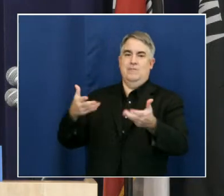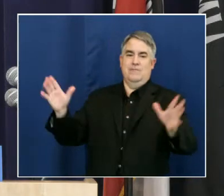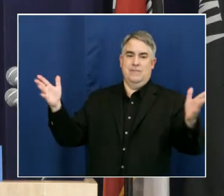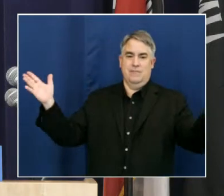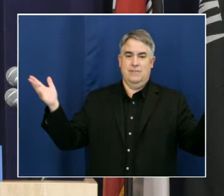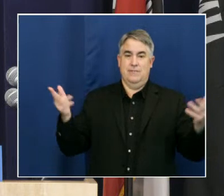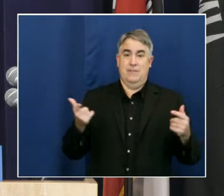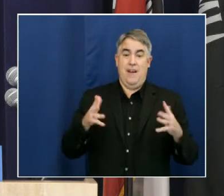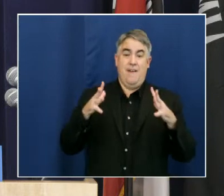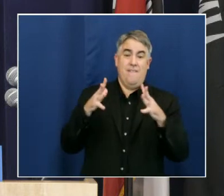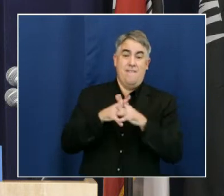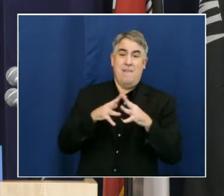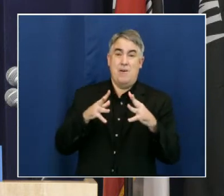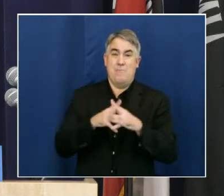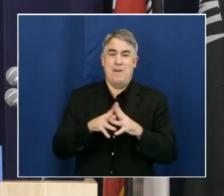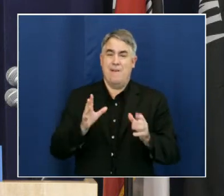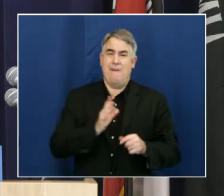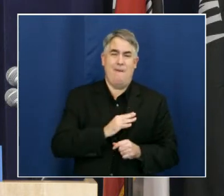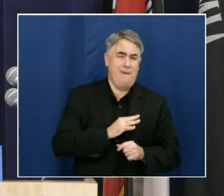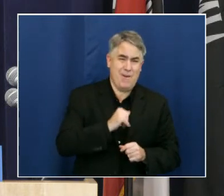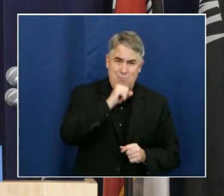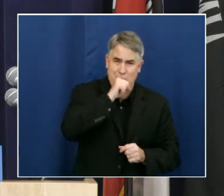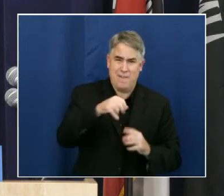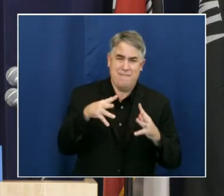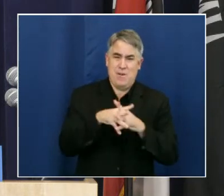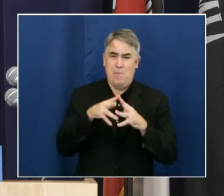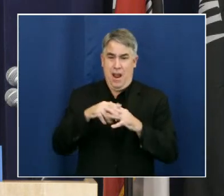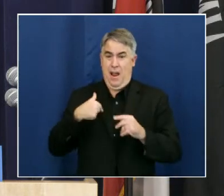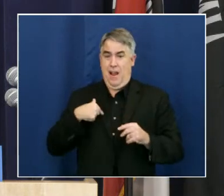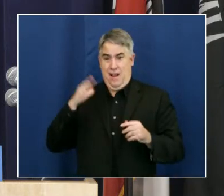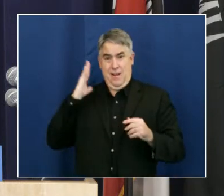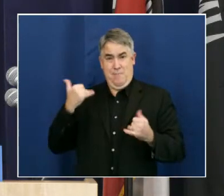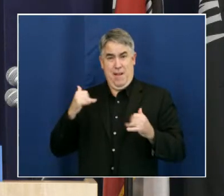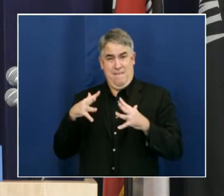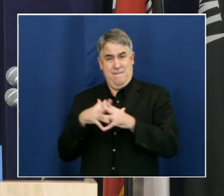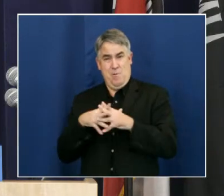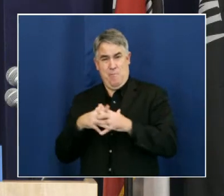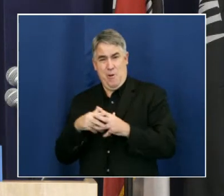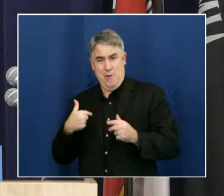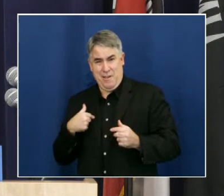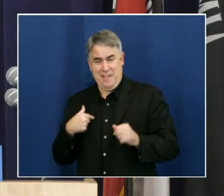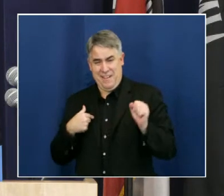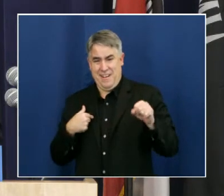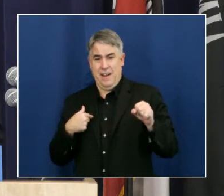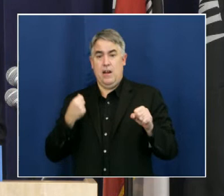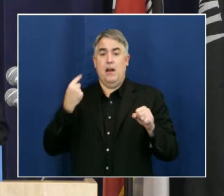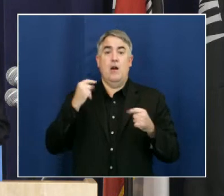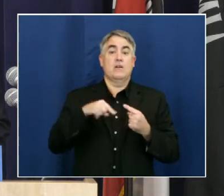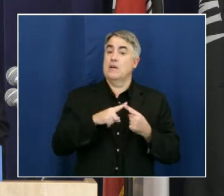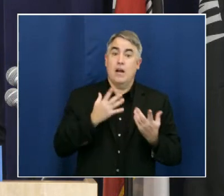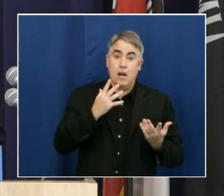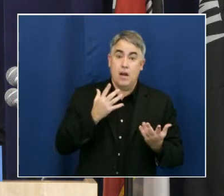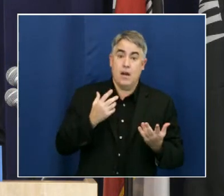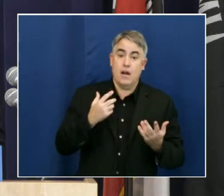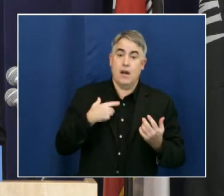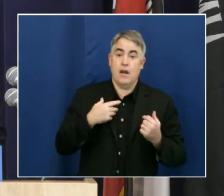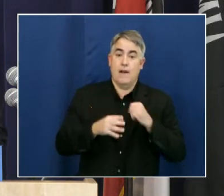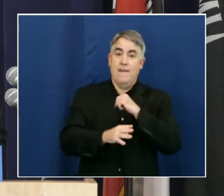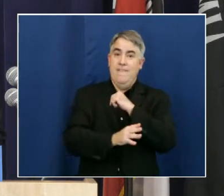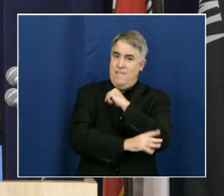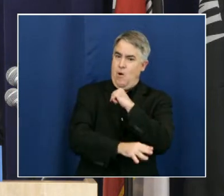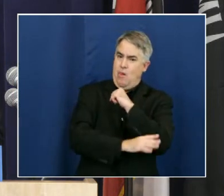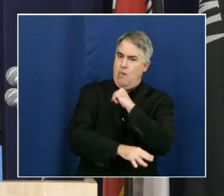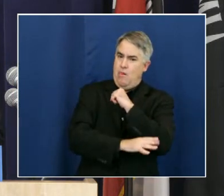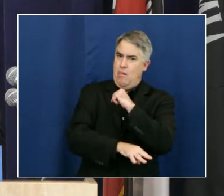it's a fall sport, and our hope is certainly that by the fall, all of our sports are back, and we're doing what we can in order to achieve it.